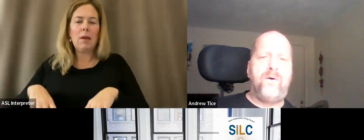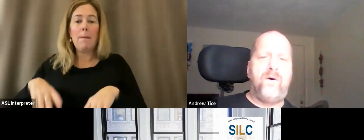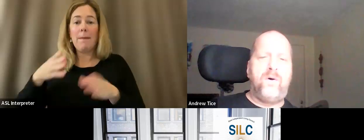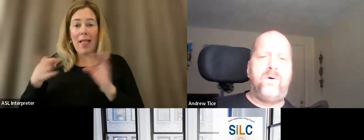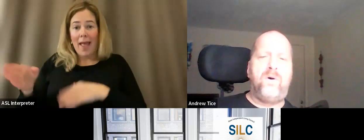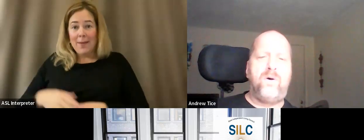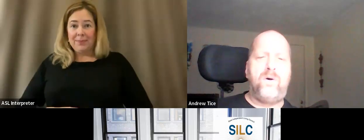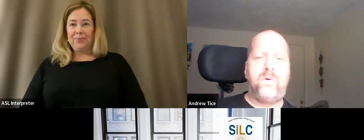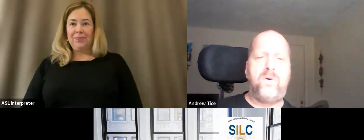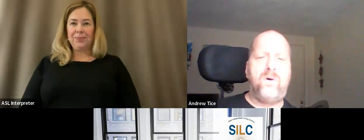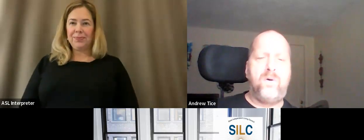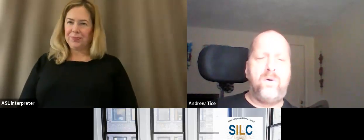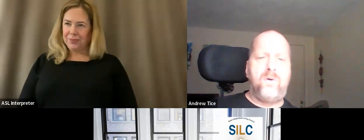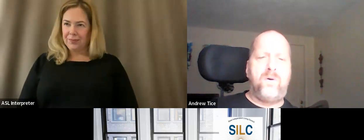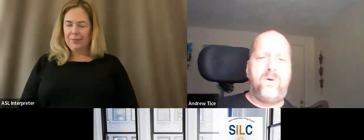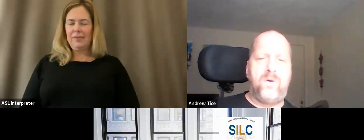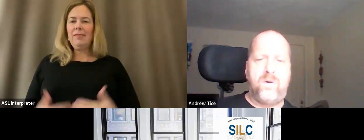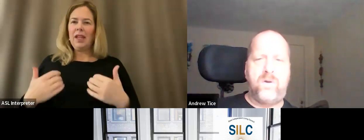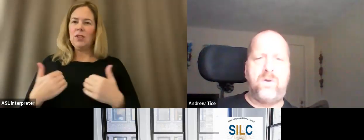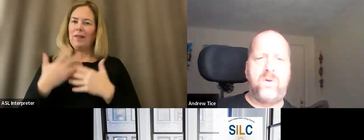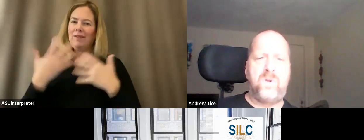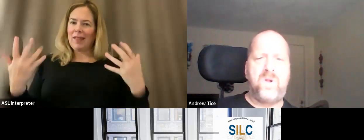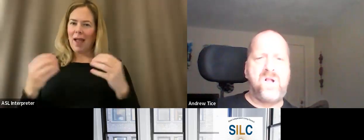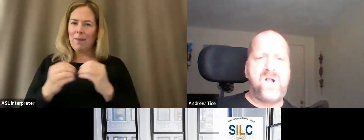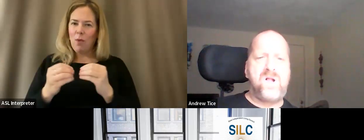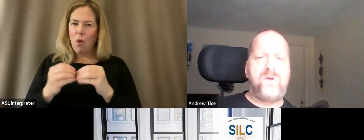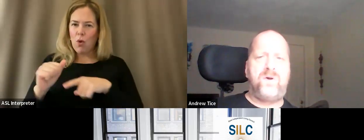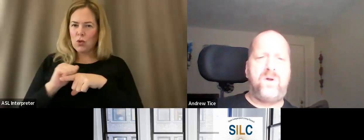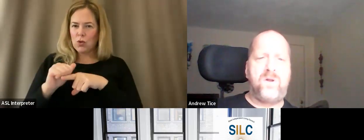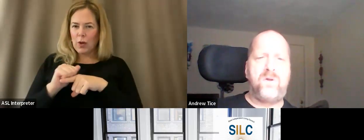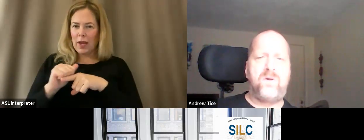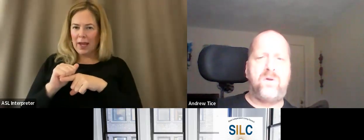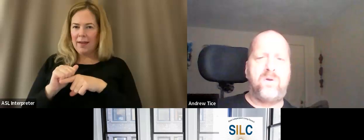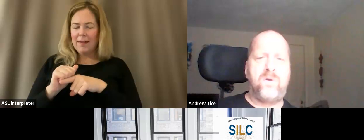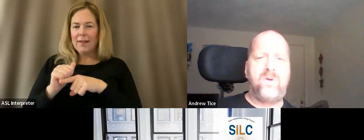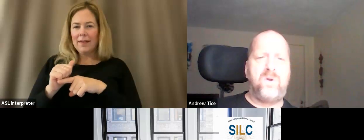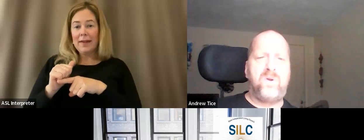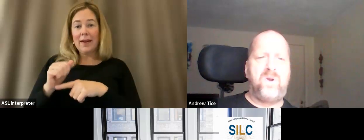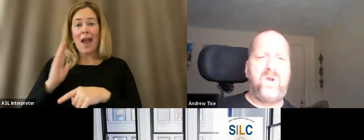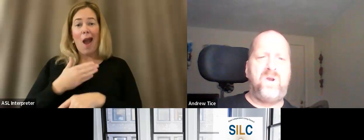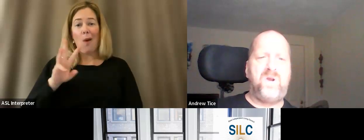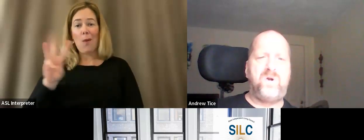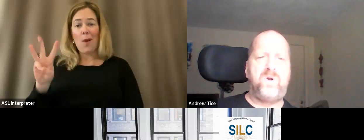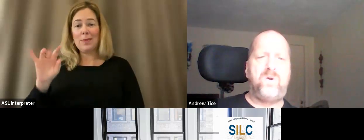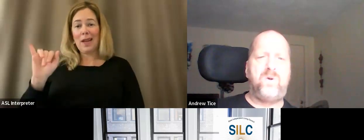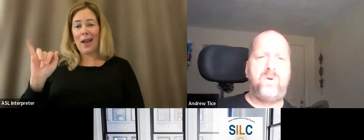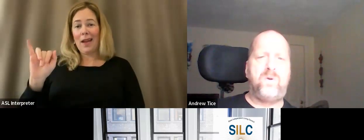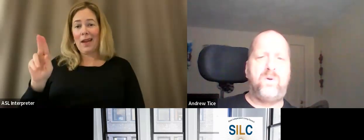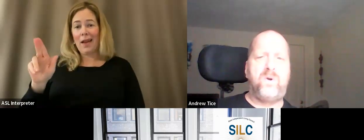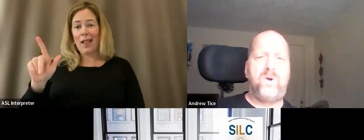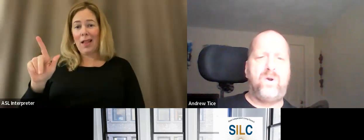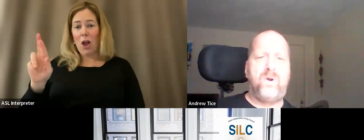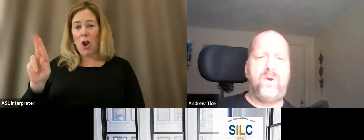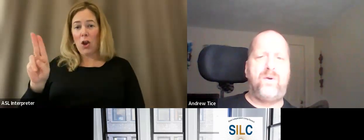So we have a lot more training on how to do this at the ILRU website. And there is a training on